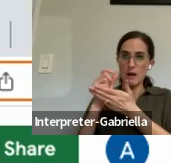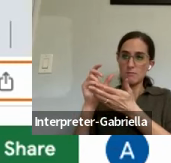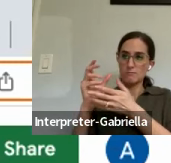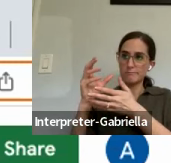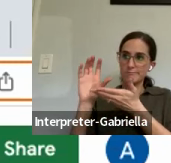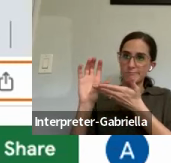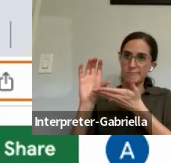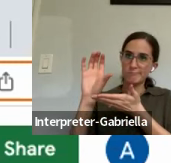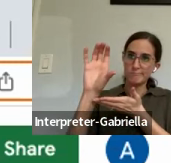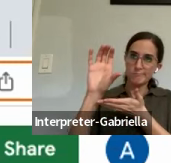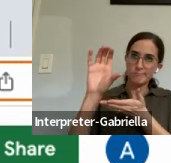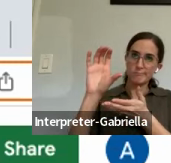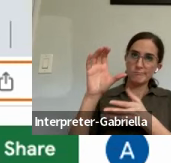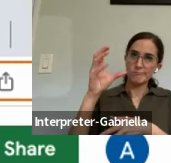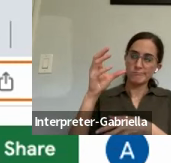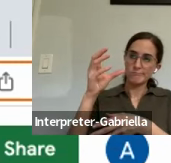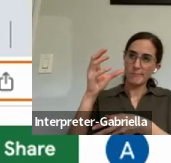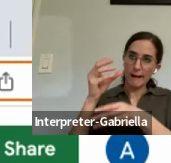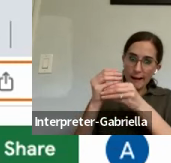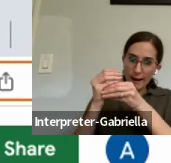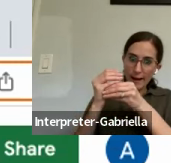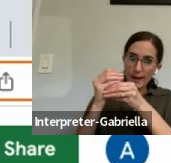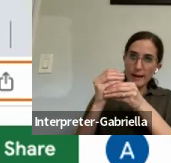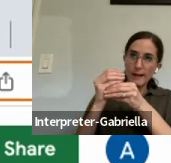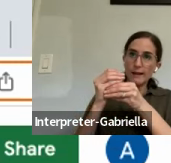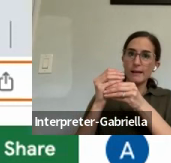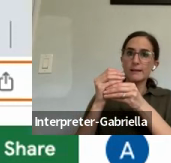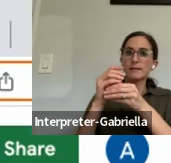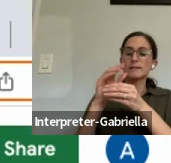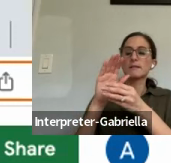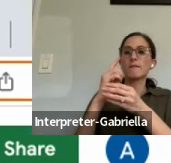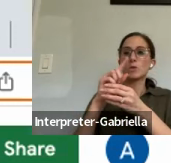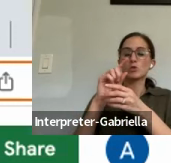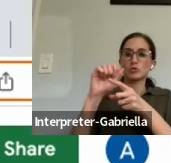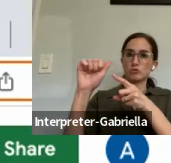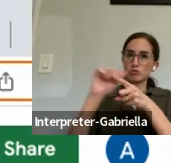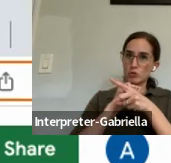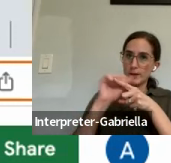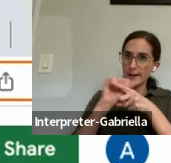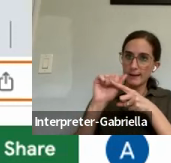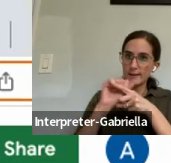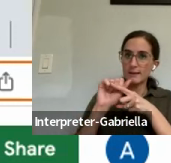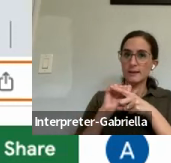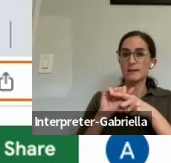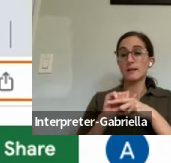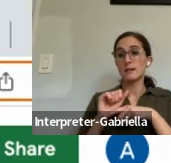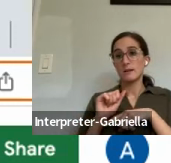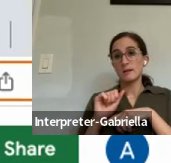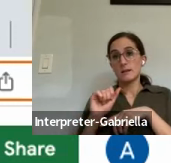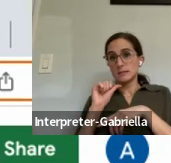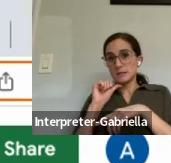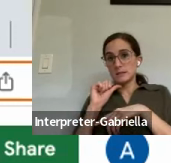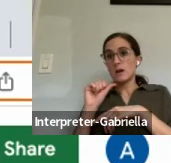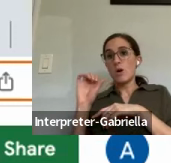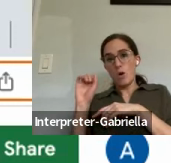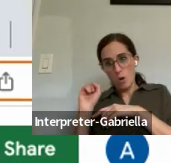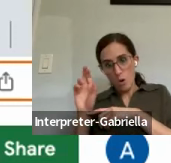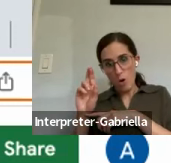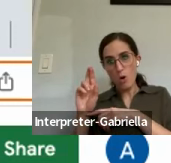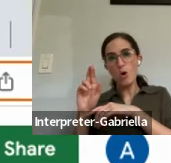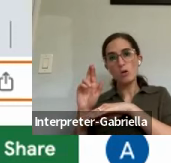people to work on the job and get on the job training. But we have a plan that we've been working on